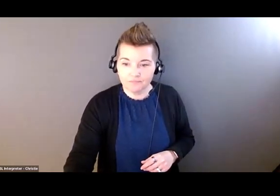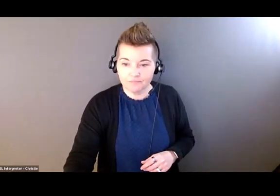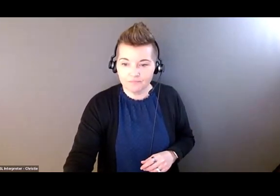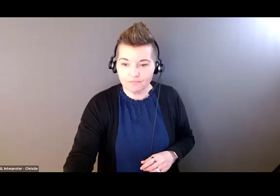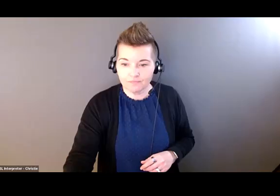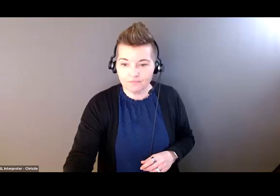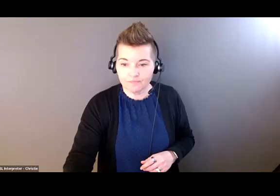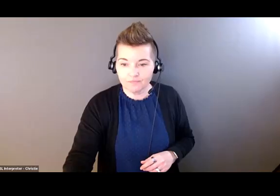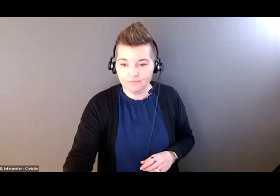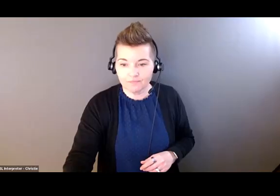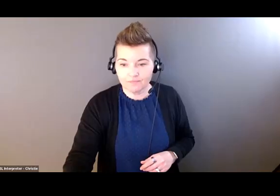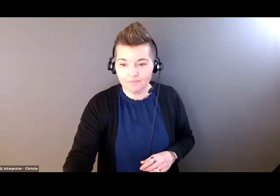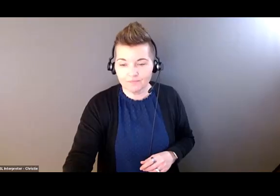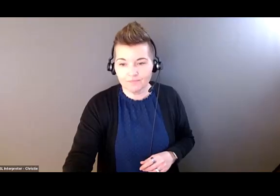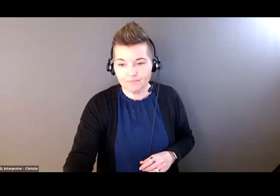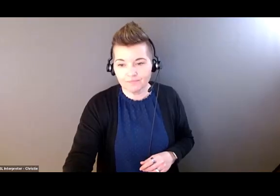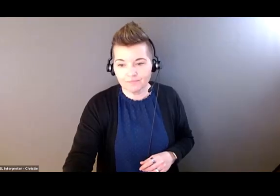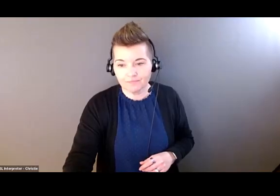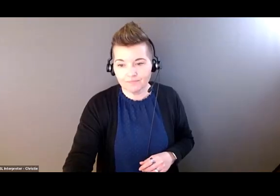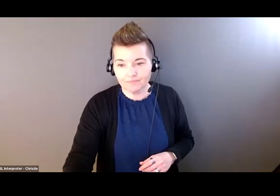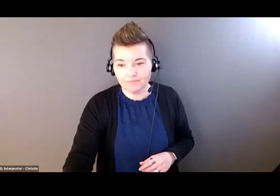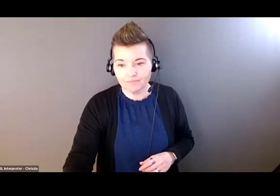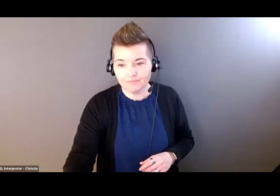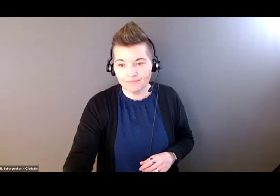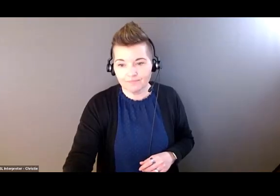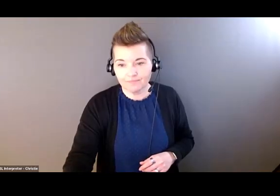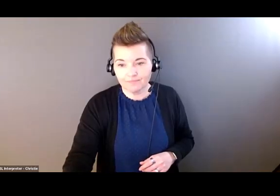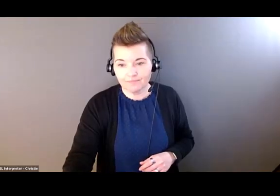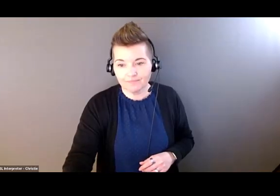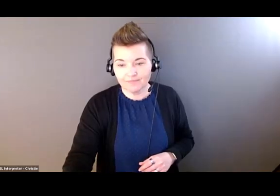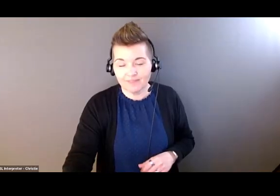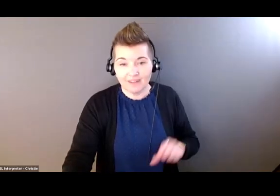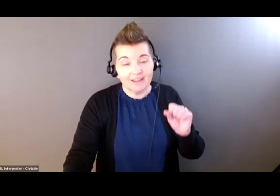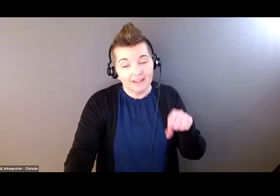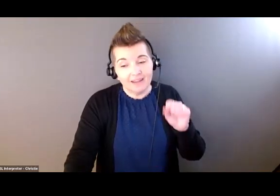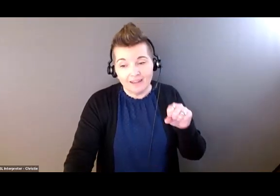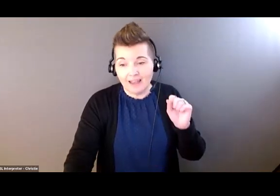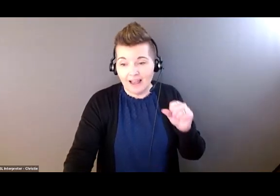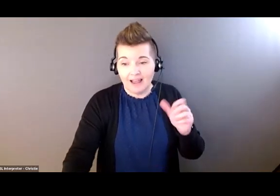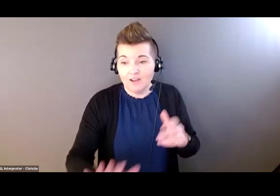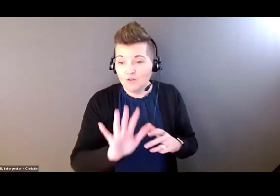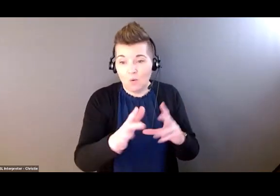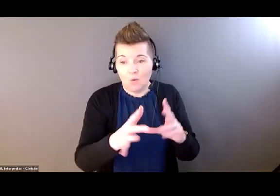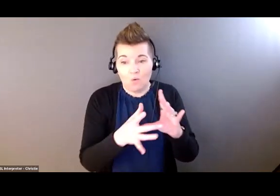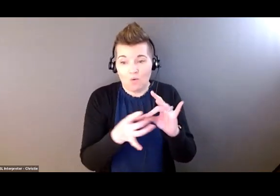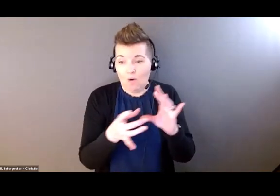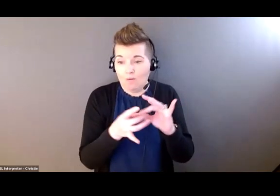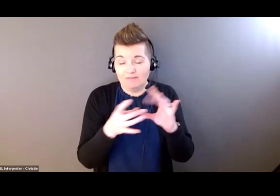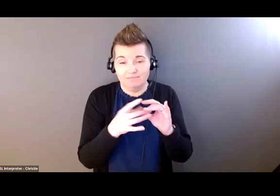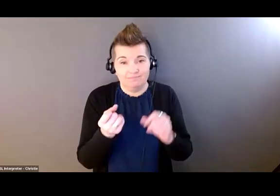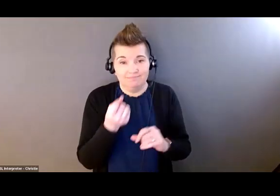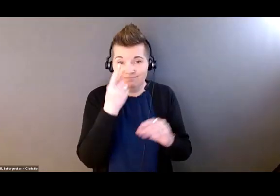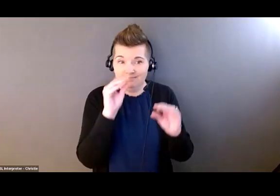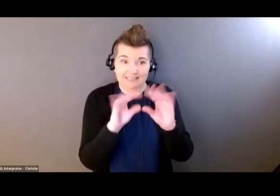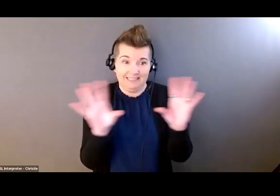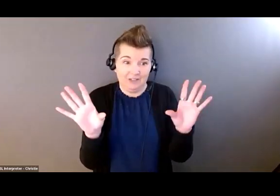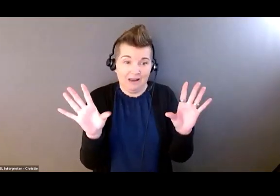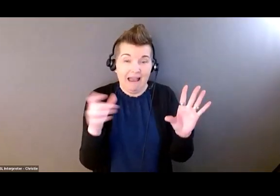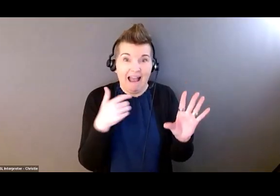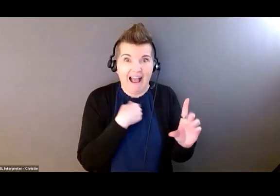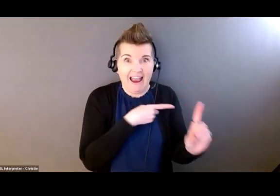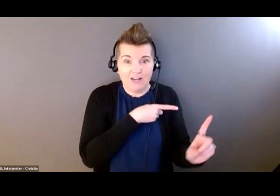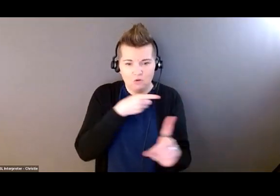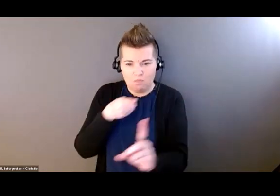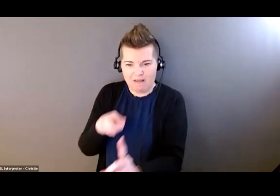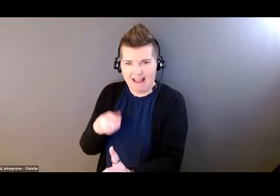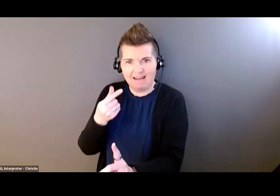to the table within our project. Right, from a relational care standpoint, when I started to really, really